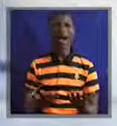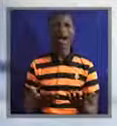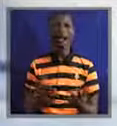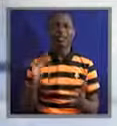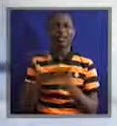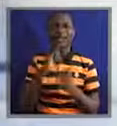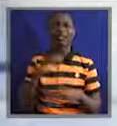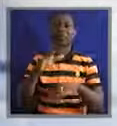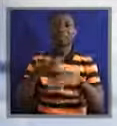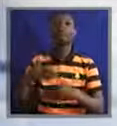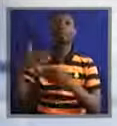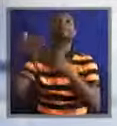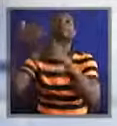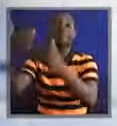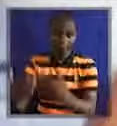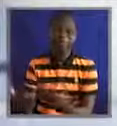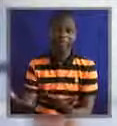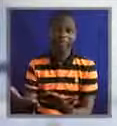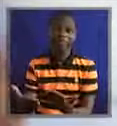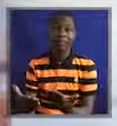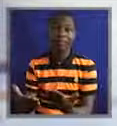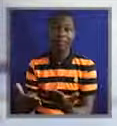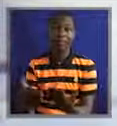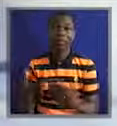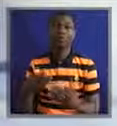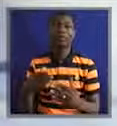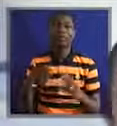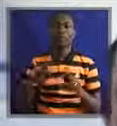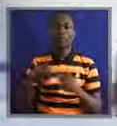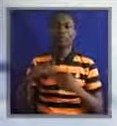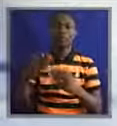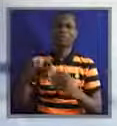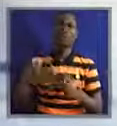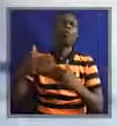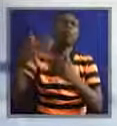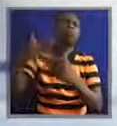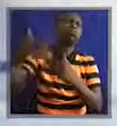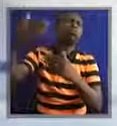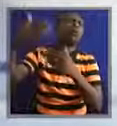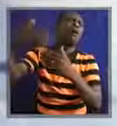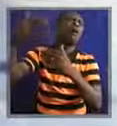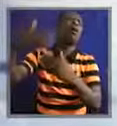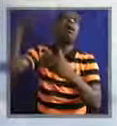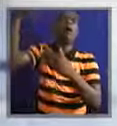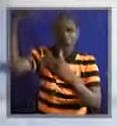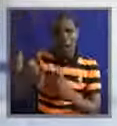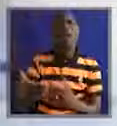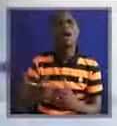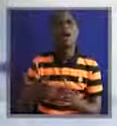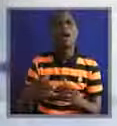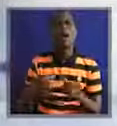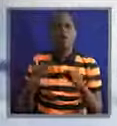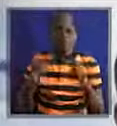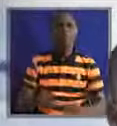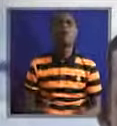no se ebetumi atoato aso saa de akosa de akosi se mi ame no e ka sai no na kye